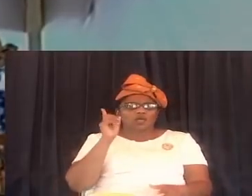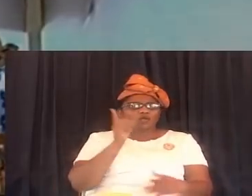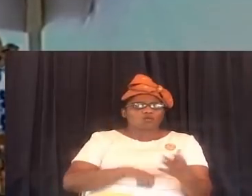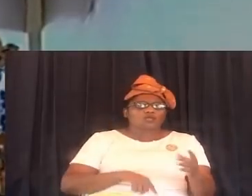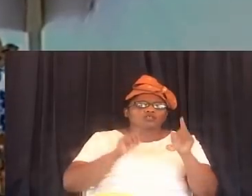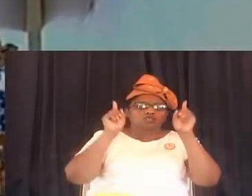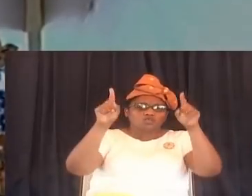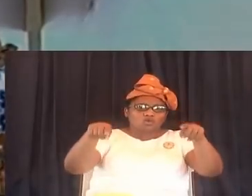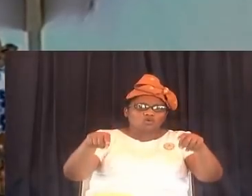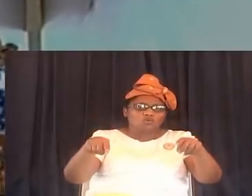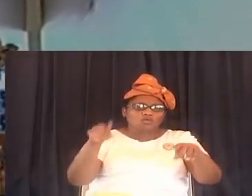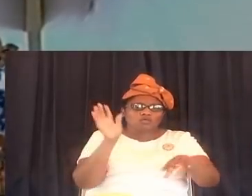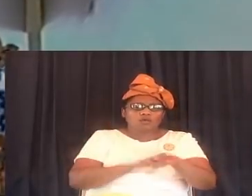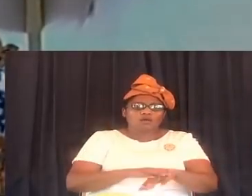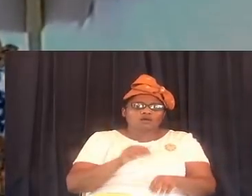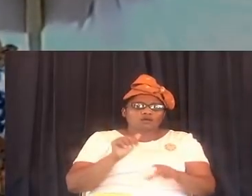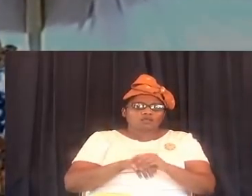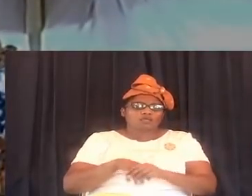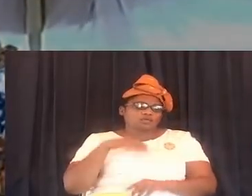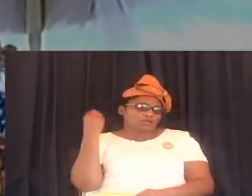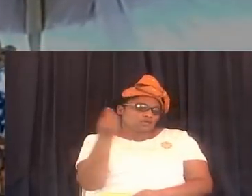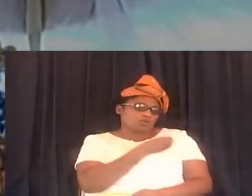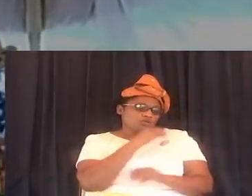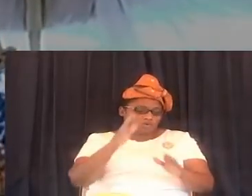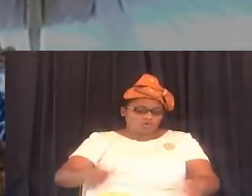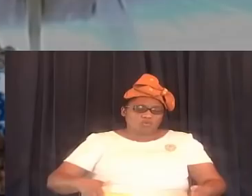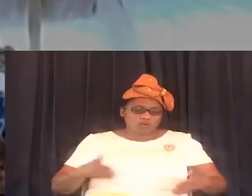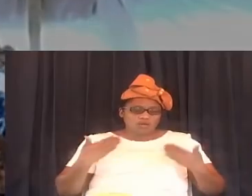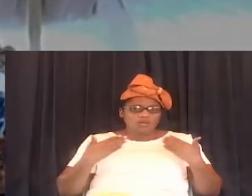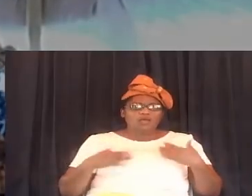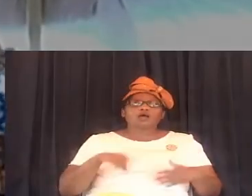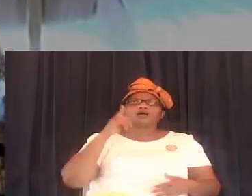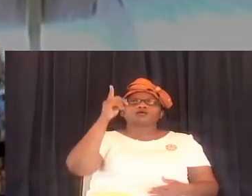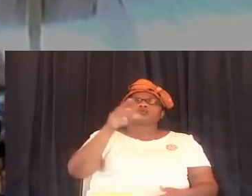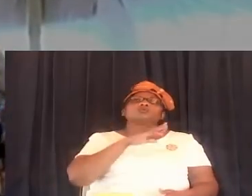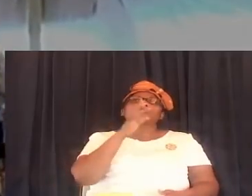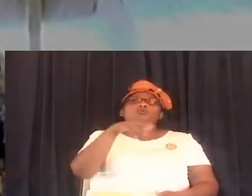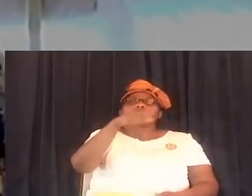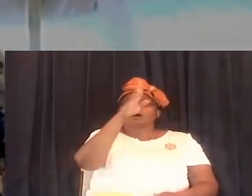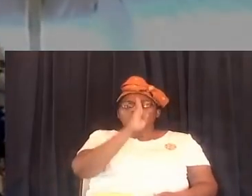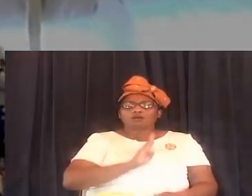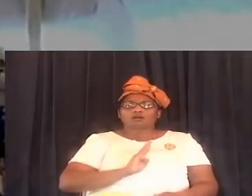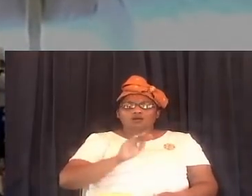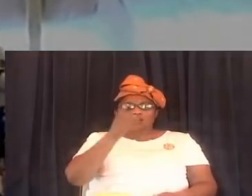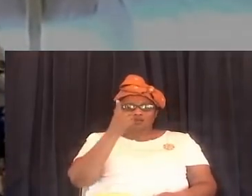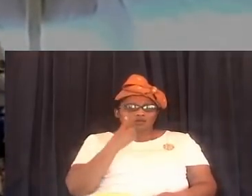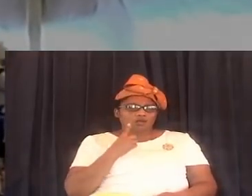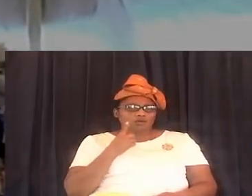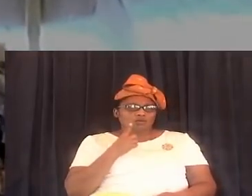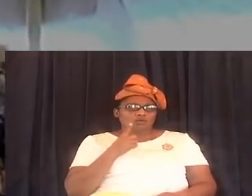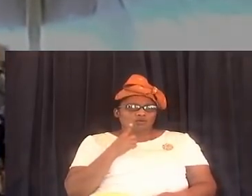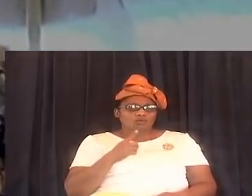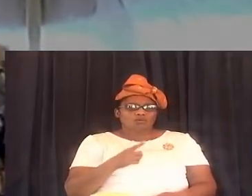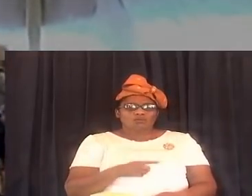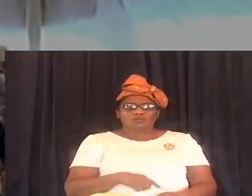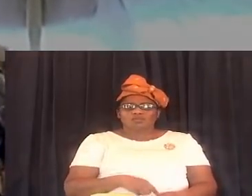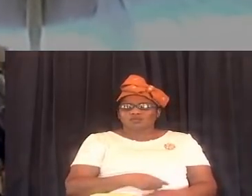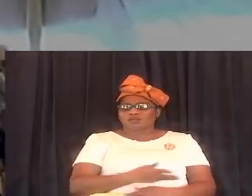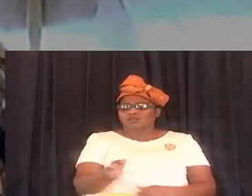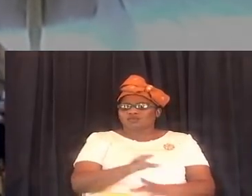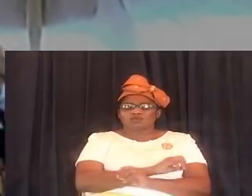you. You are God alone. You are God alone, and there is none